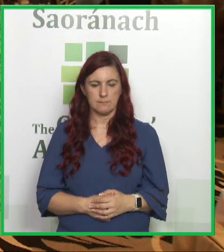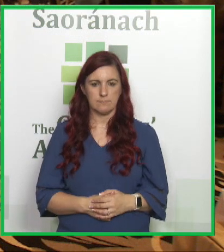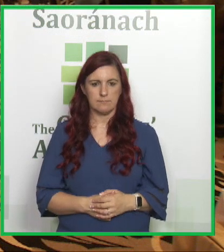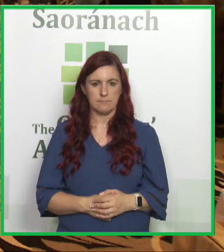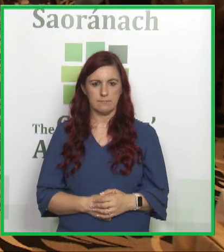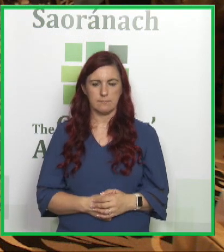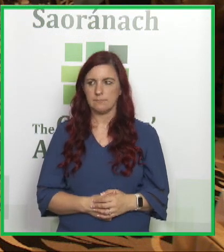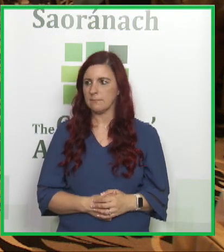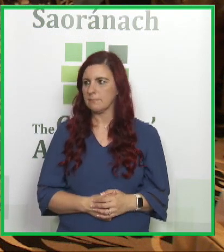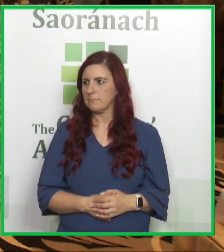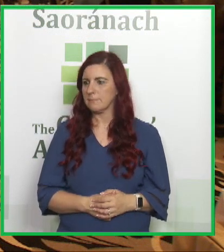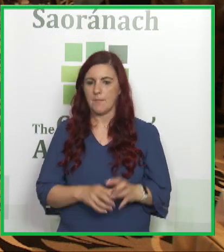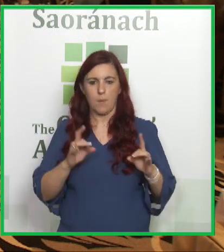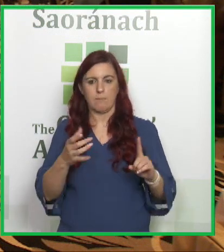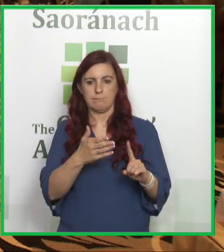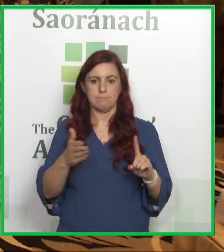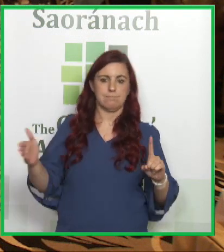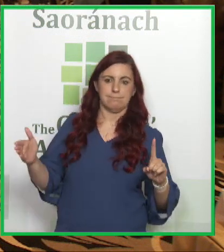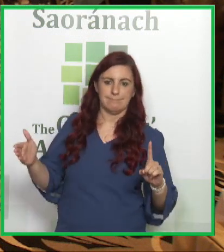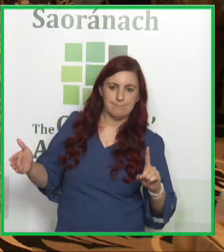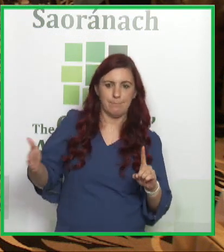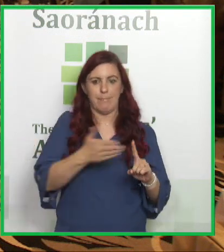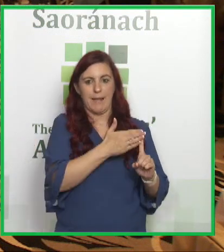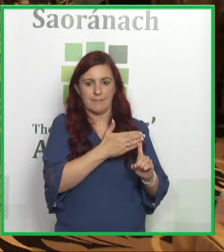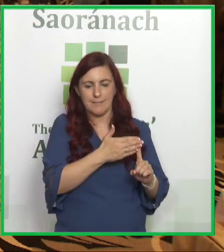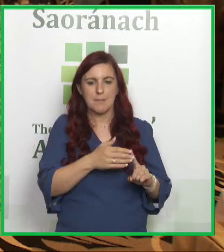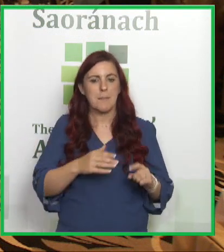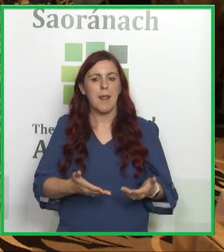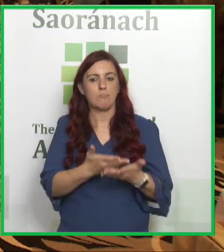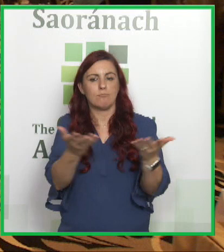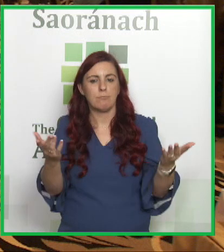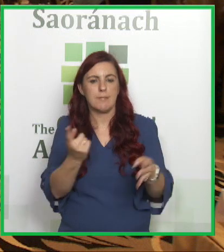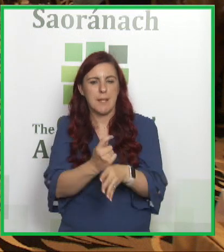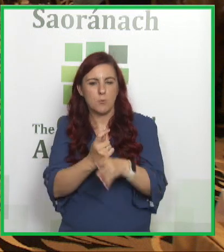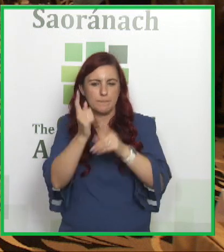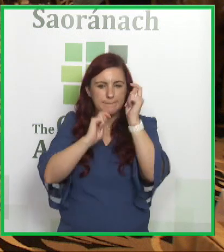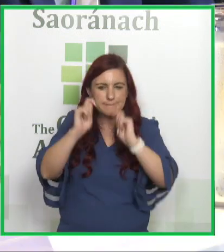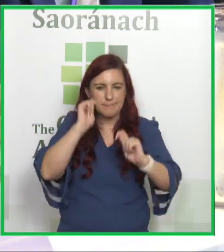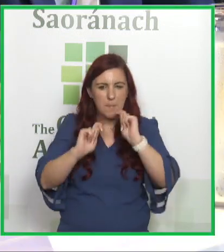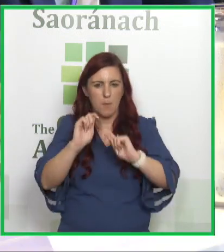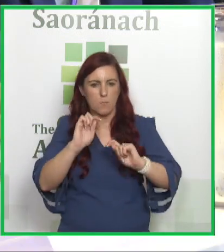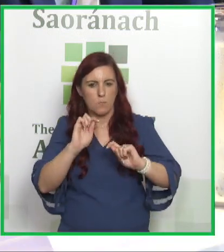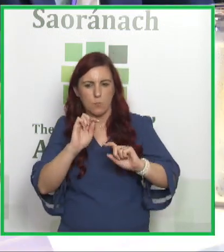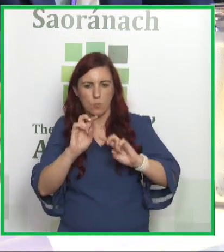Okay, completely off piste for the chairman. So can I just maybe give you time at your tables to have a reflection,